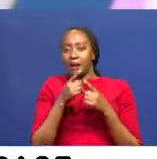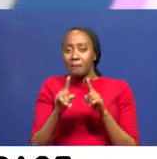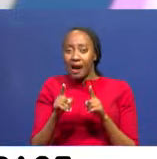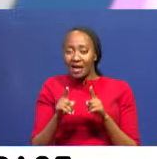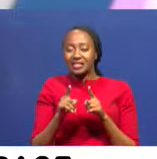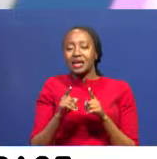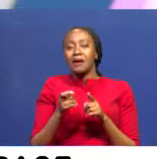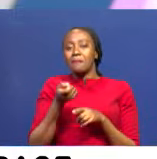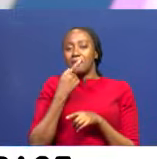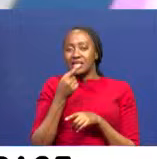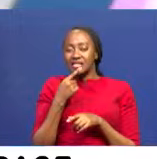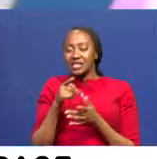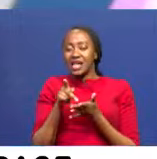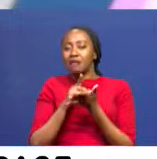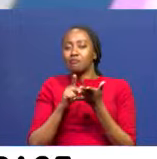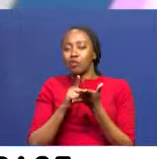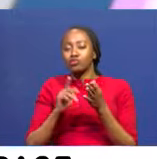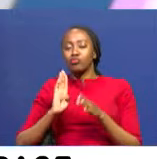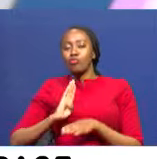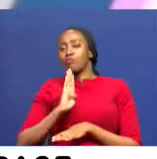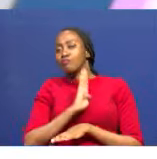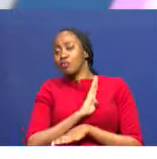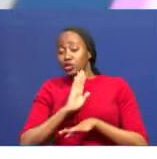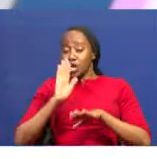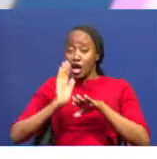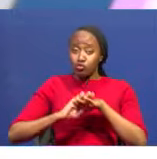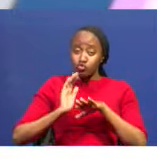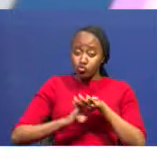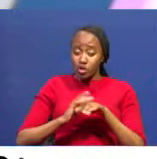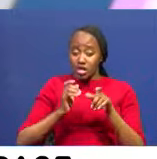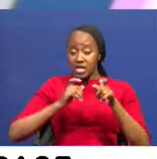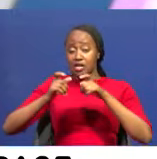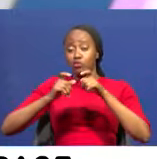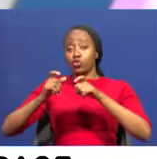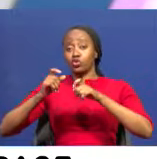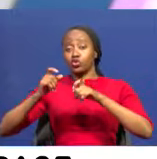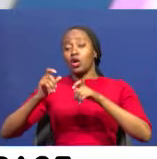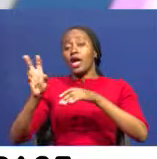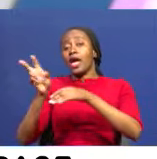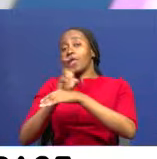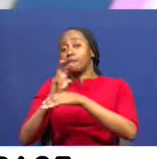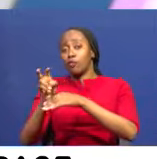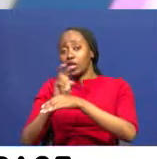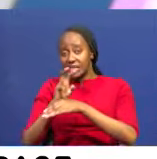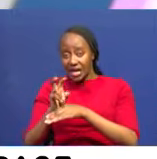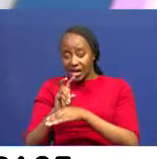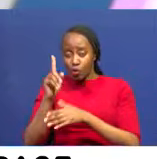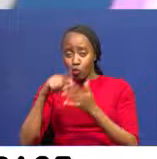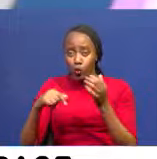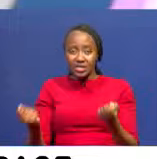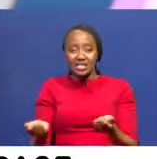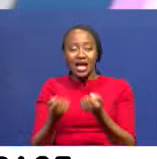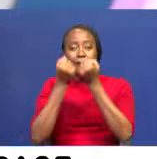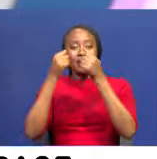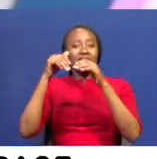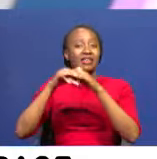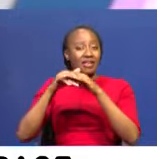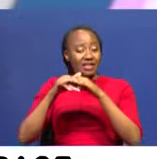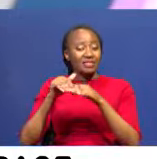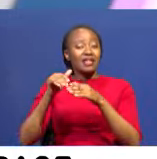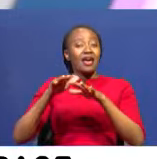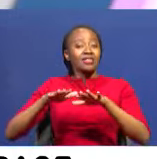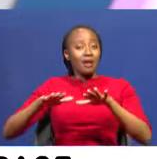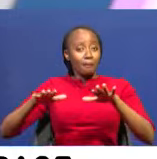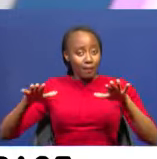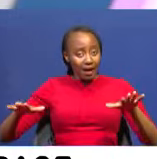Poisons Board or the regulators are doing a good job in terms of monitoring what is happening in the market. It means